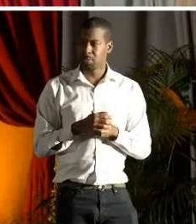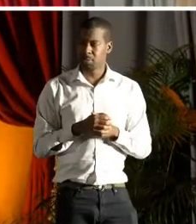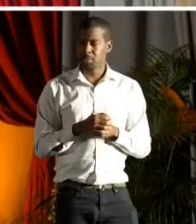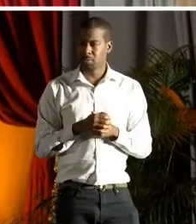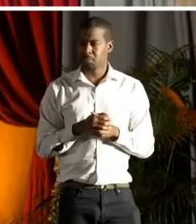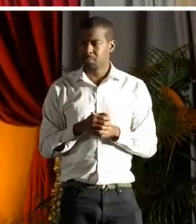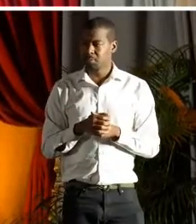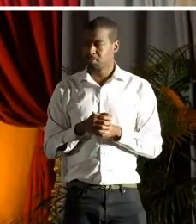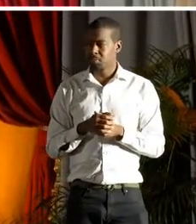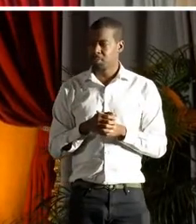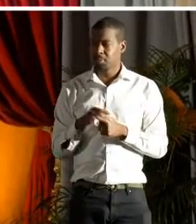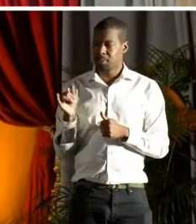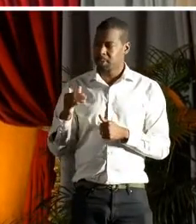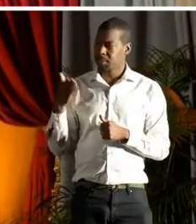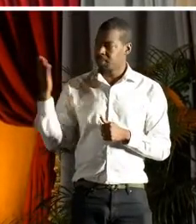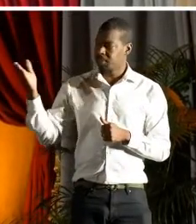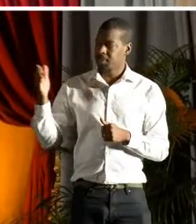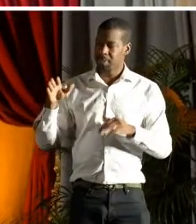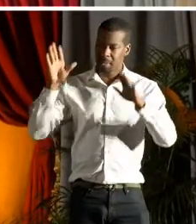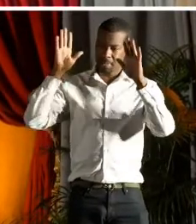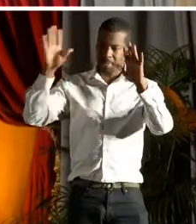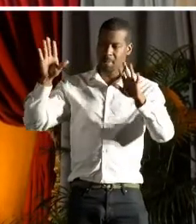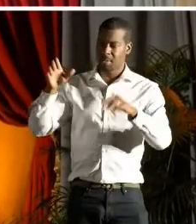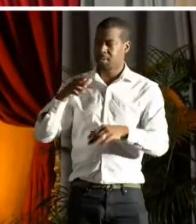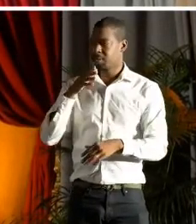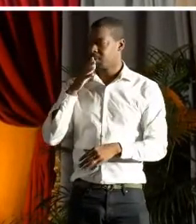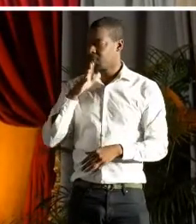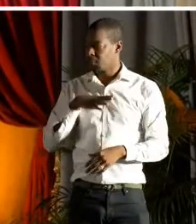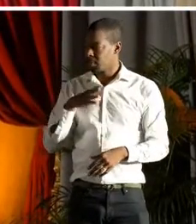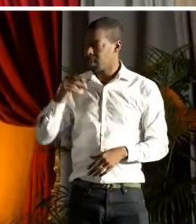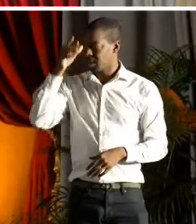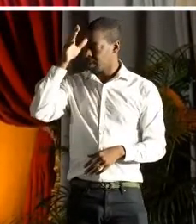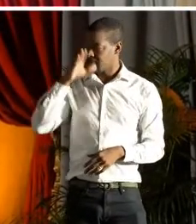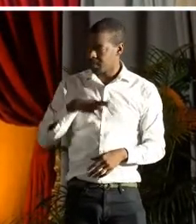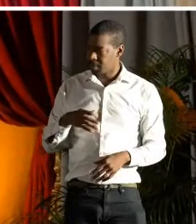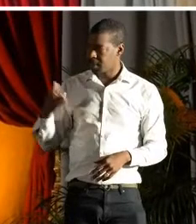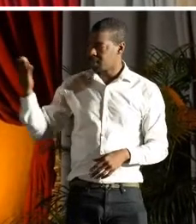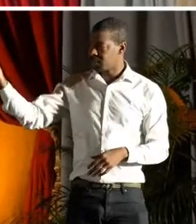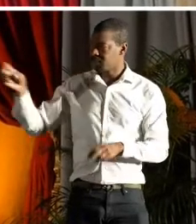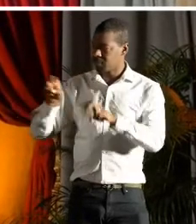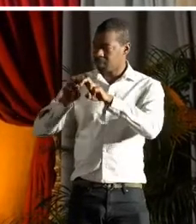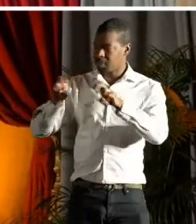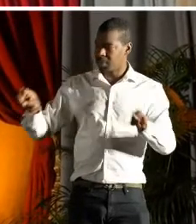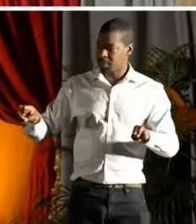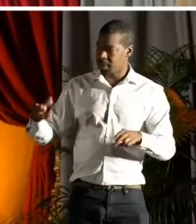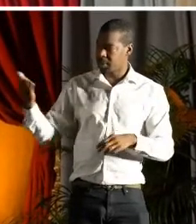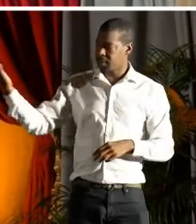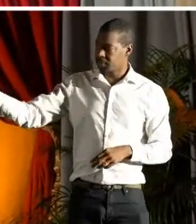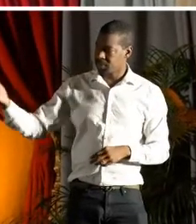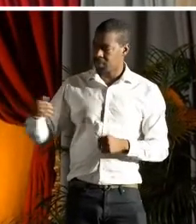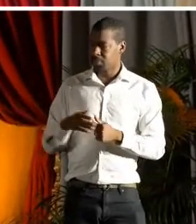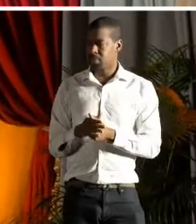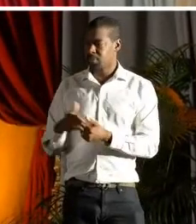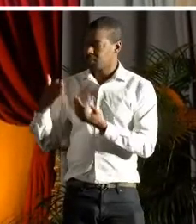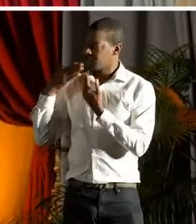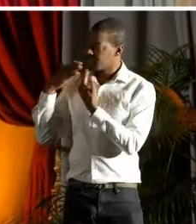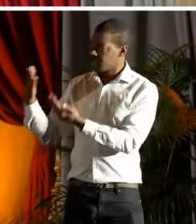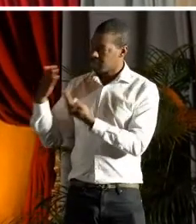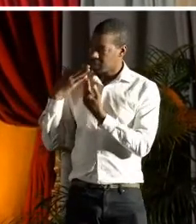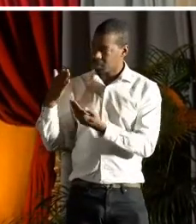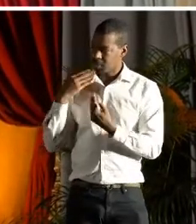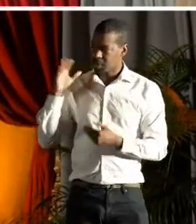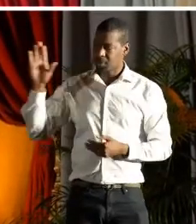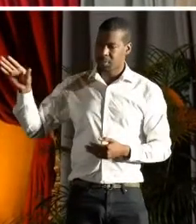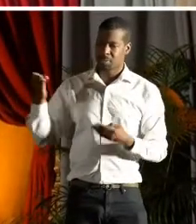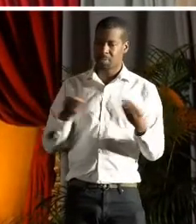these amazing women and men, Roderick, Vangela, Derrick, and Rashad. Thank you for your